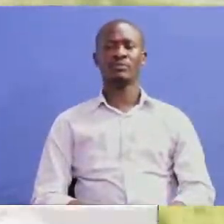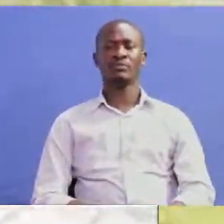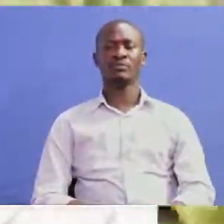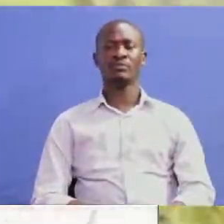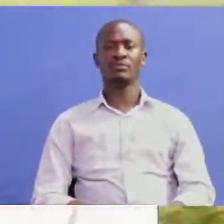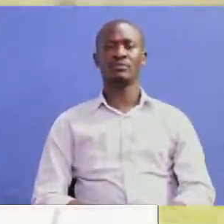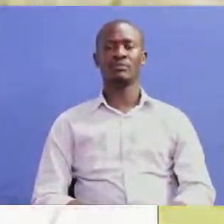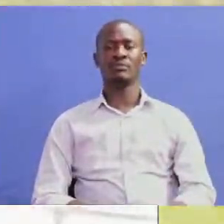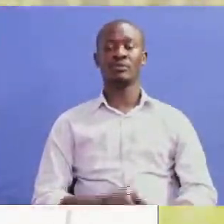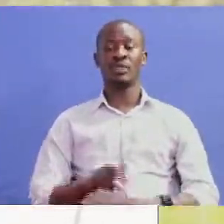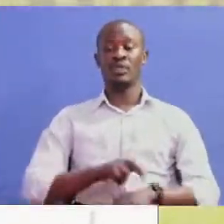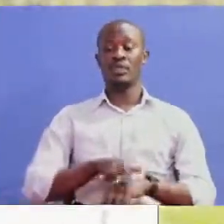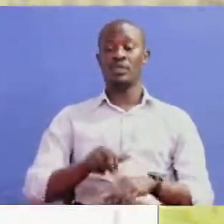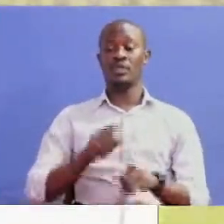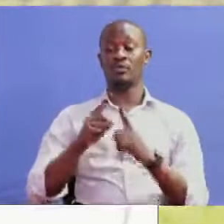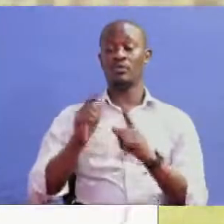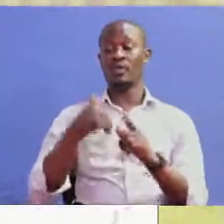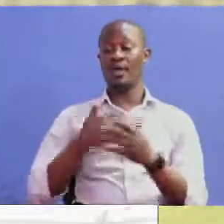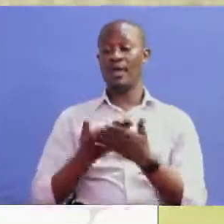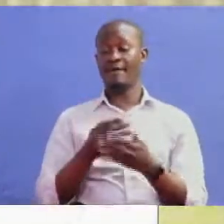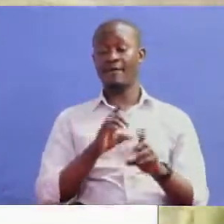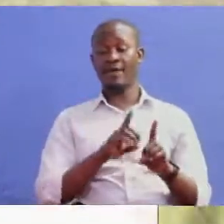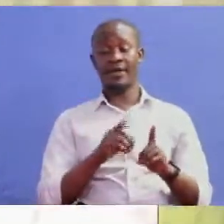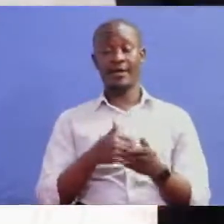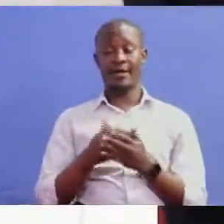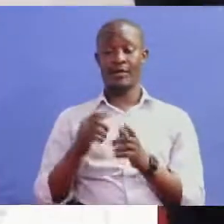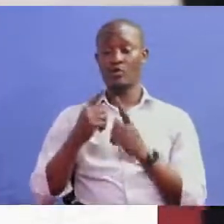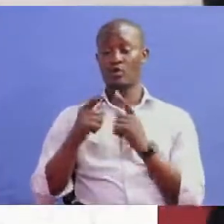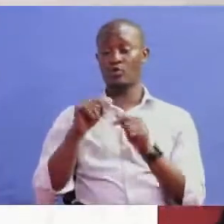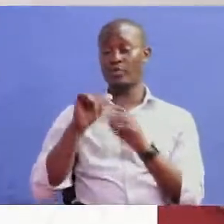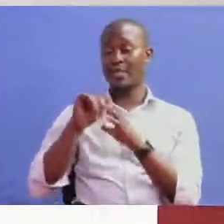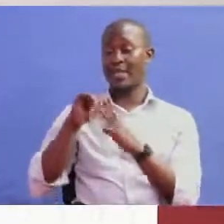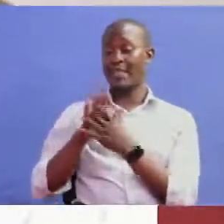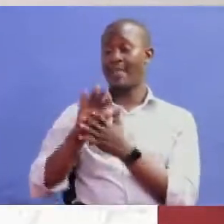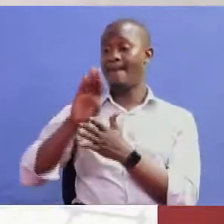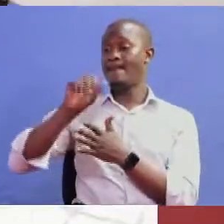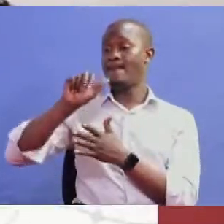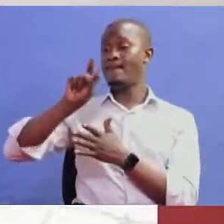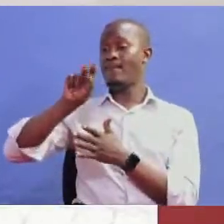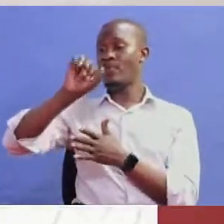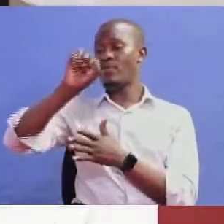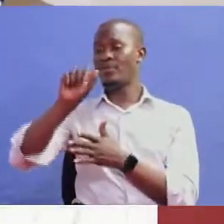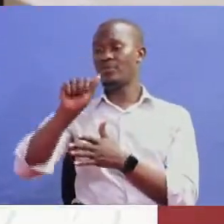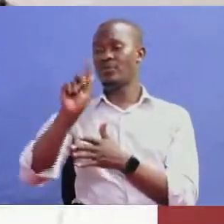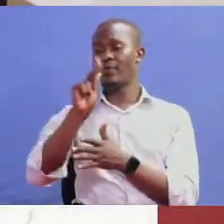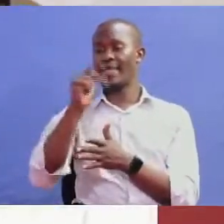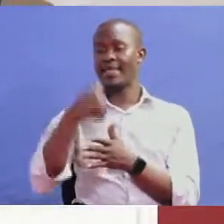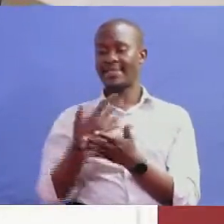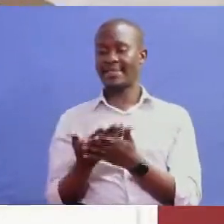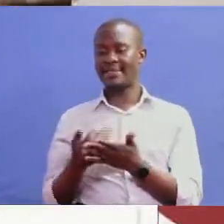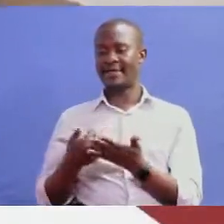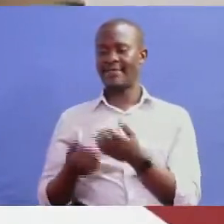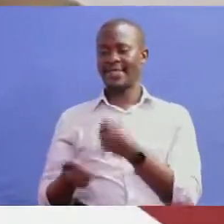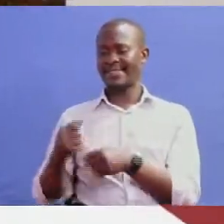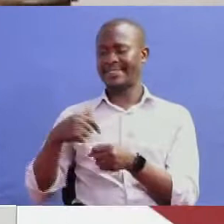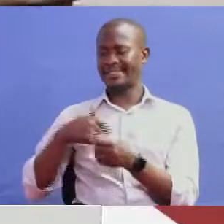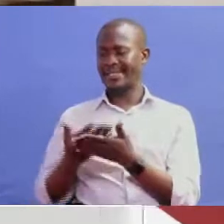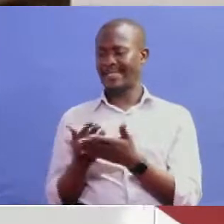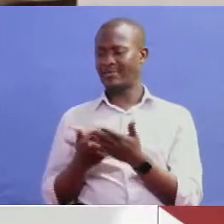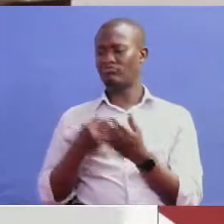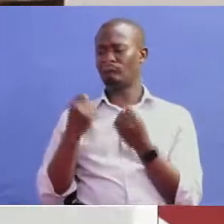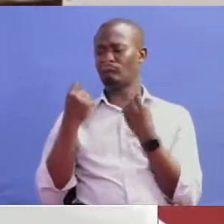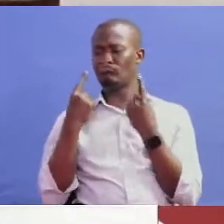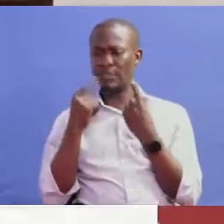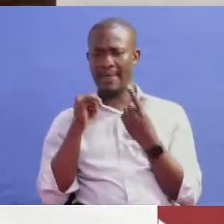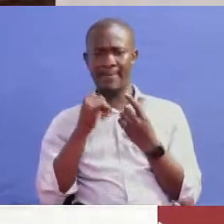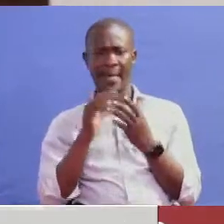The National Dialogue Committee is conducting the bipartisan talks today at the Bomas of Kenya, where the exercise of exposition of memoranda